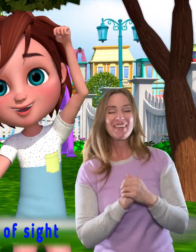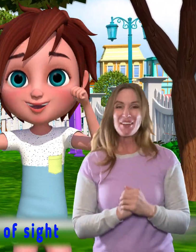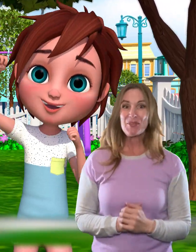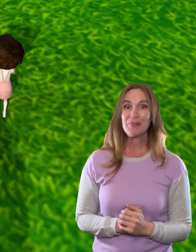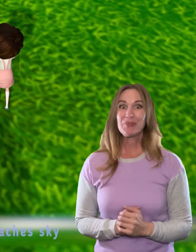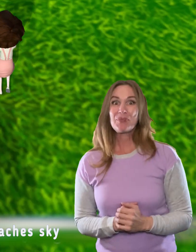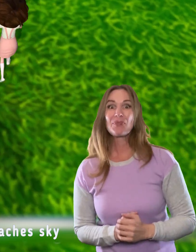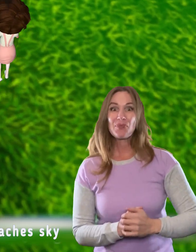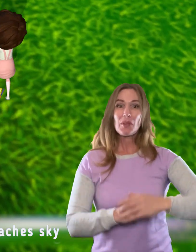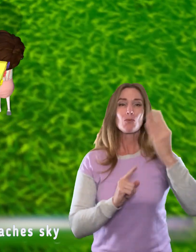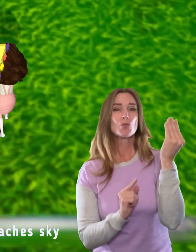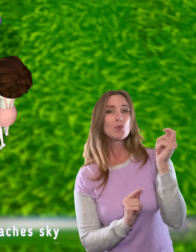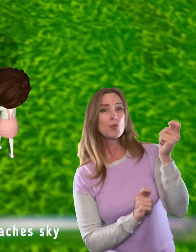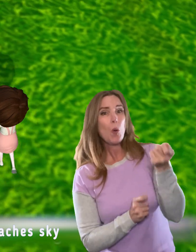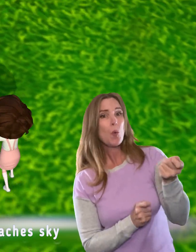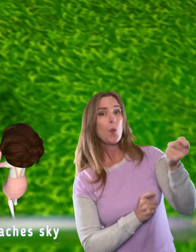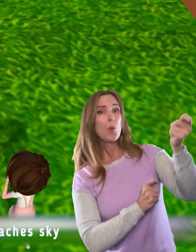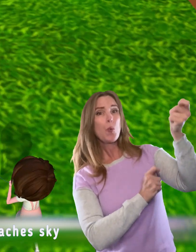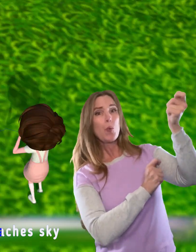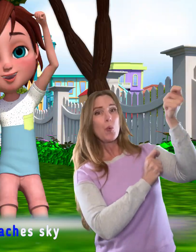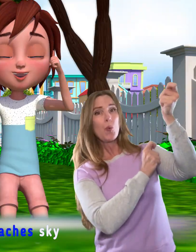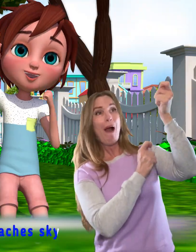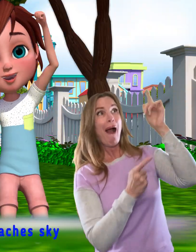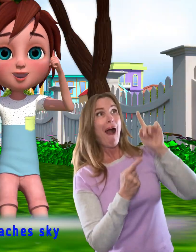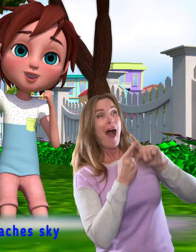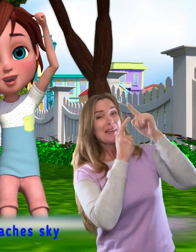out of sight. You raise your kite up high